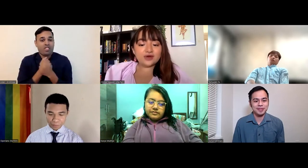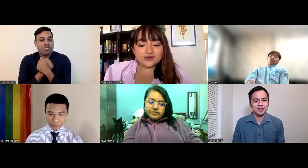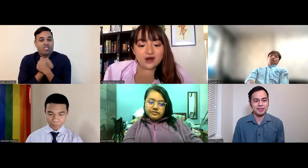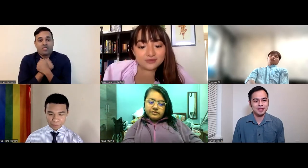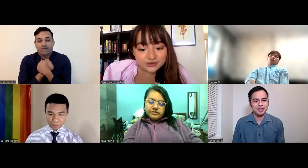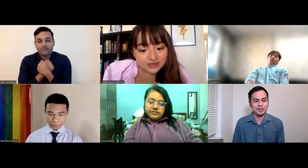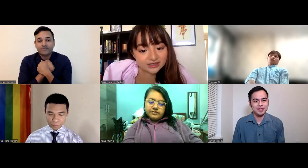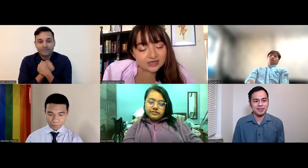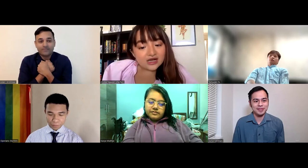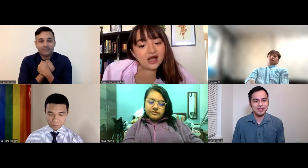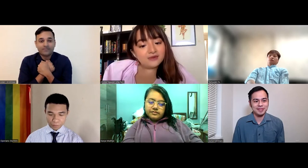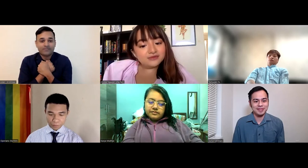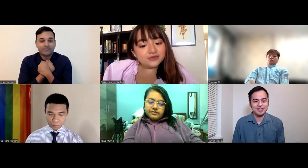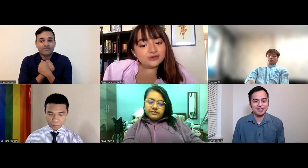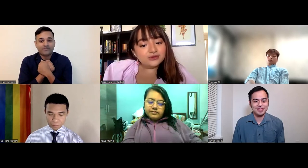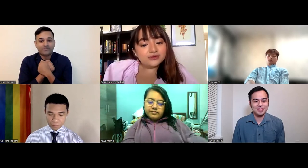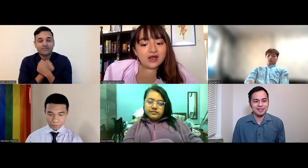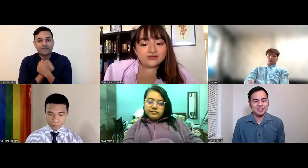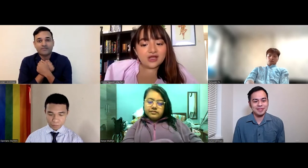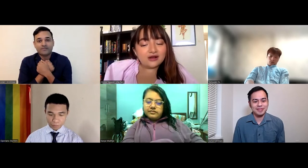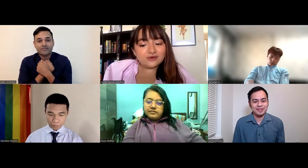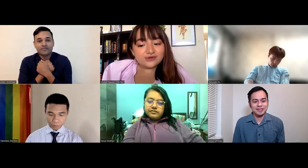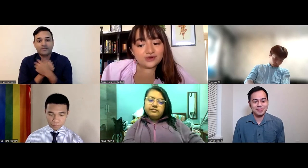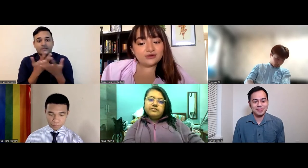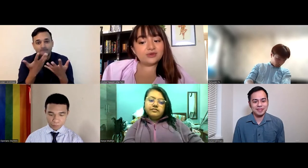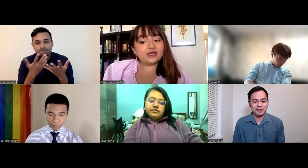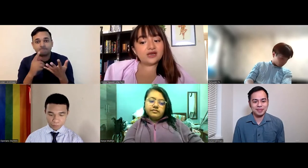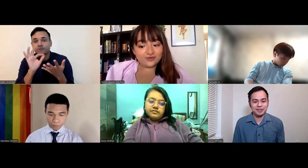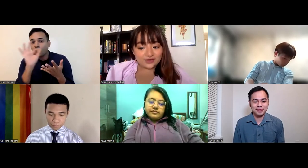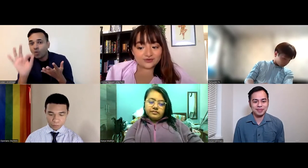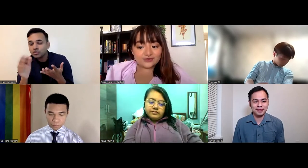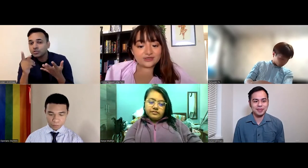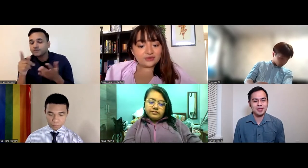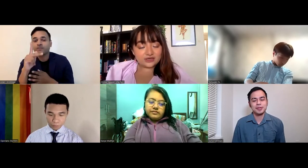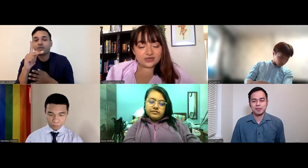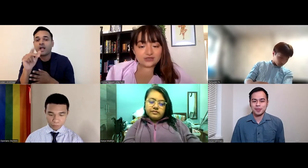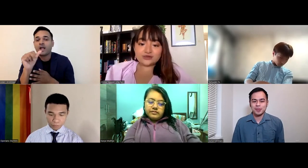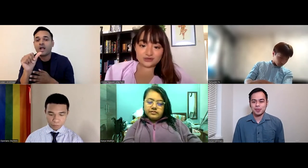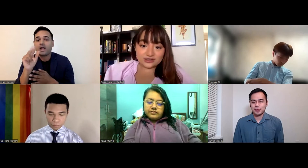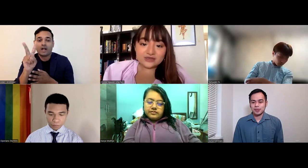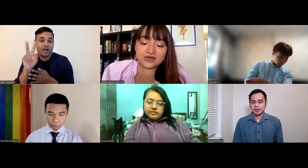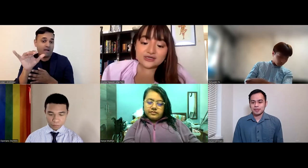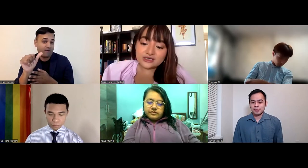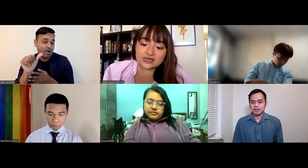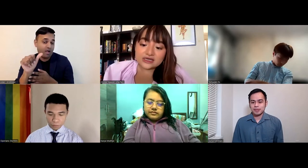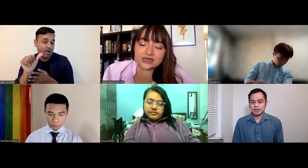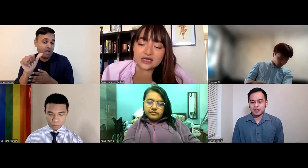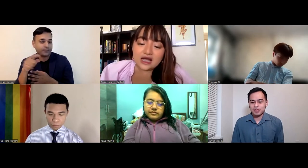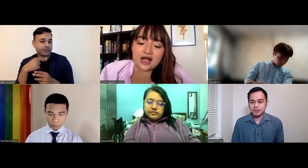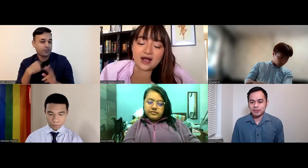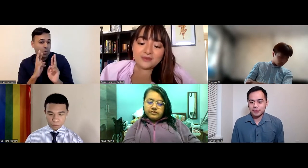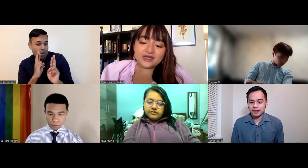you guys are up to it. You were rather young when you started being an advocate for disability inclusion, in my